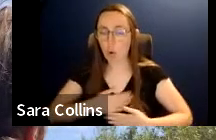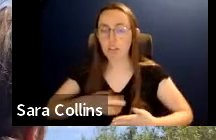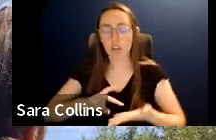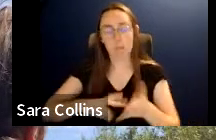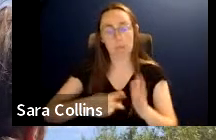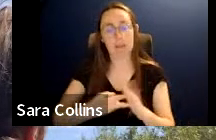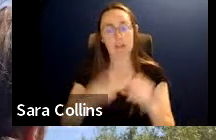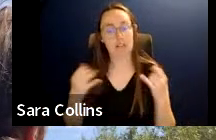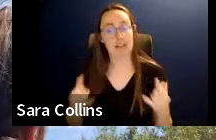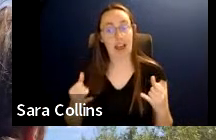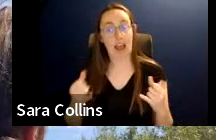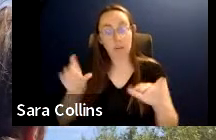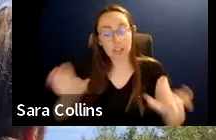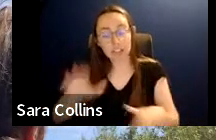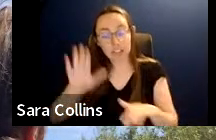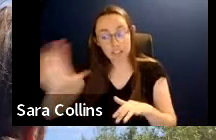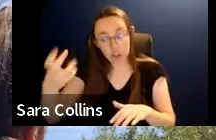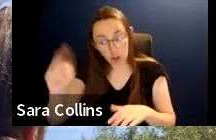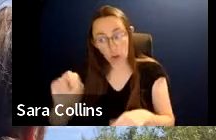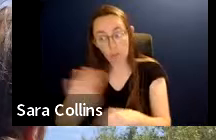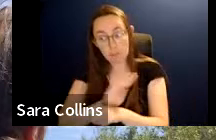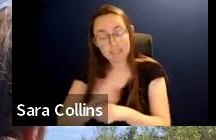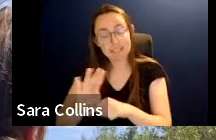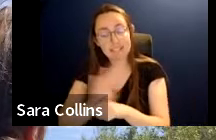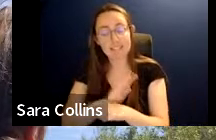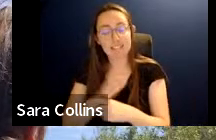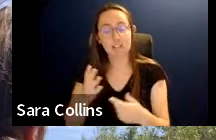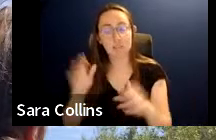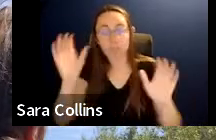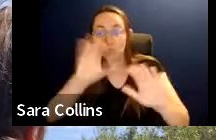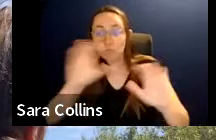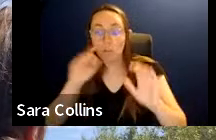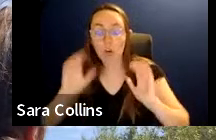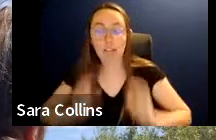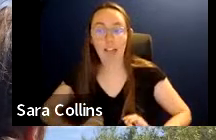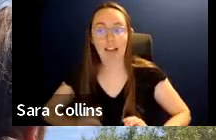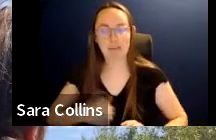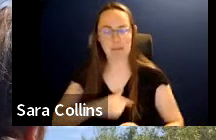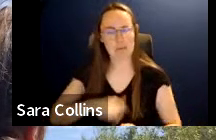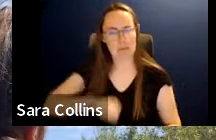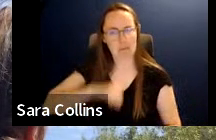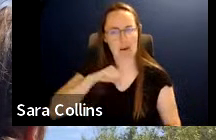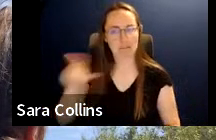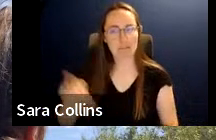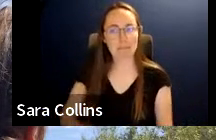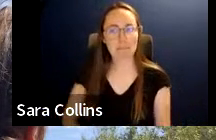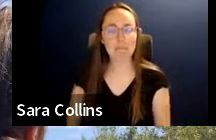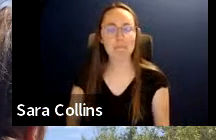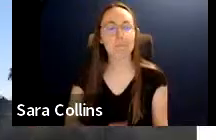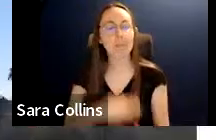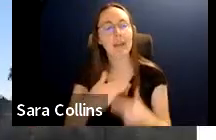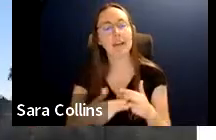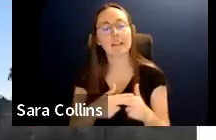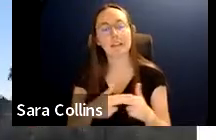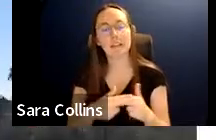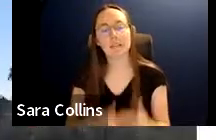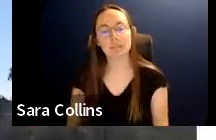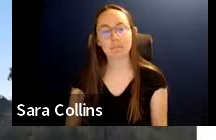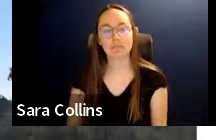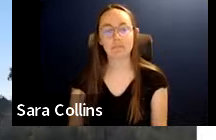now doing his own landscaping business and looking for clients. So we're really proud of him. Next slide, please.